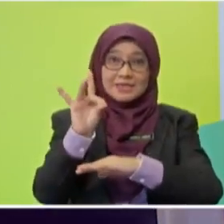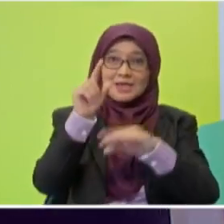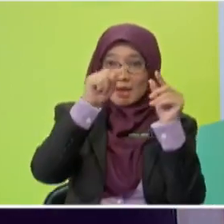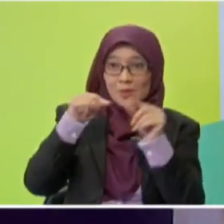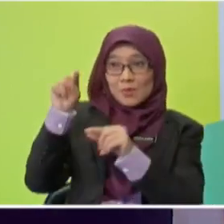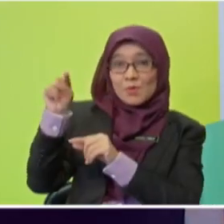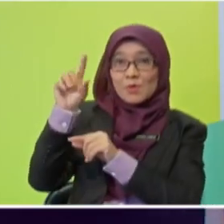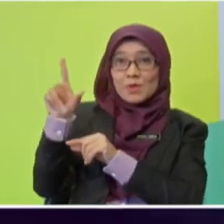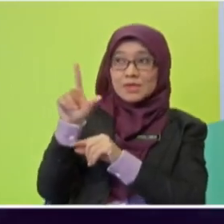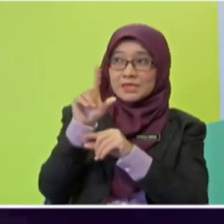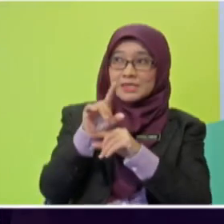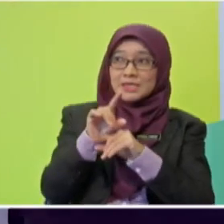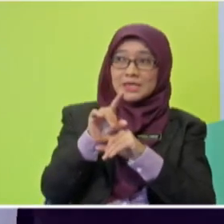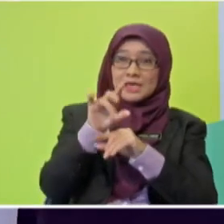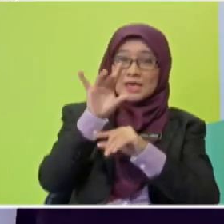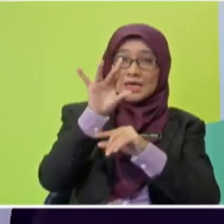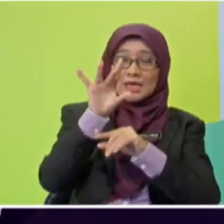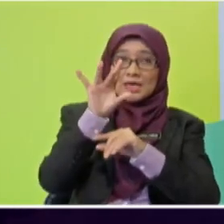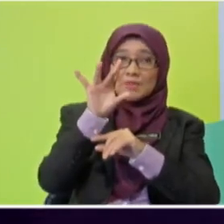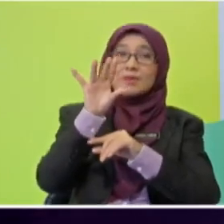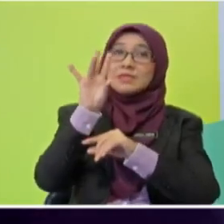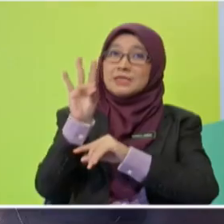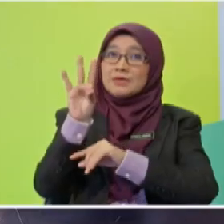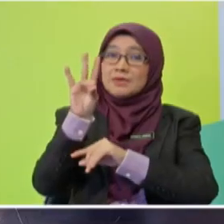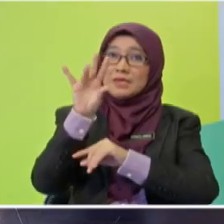becomes 798 divided by 38. What's the answer just now?